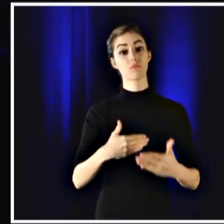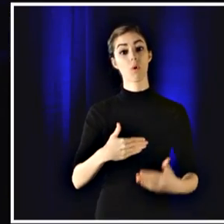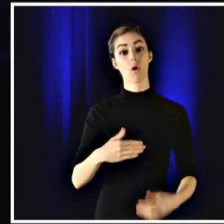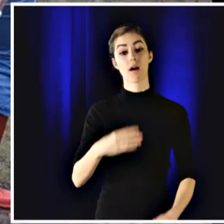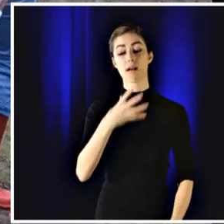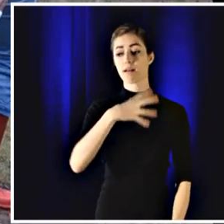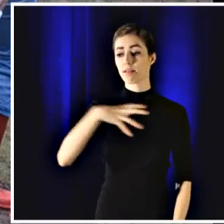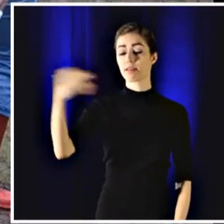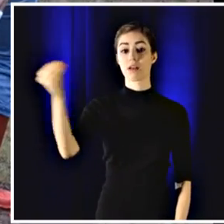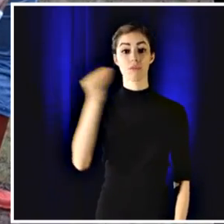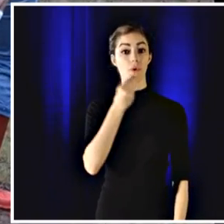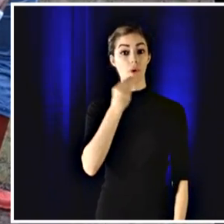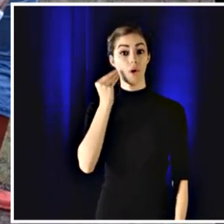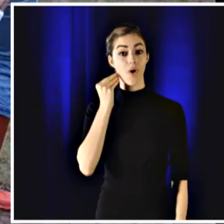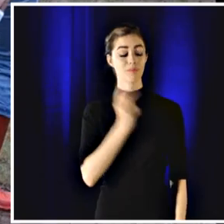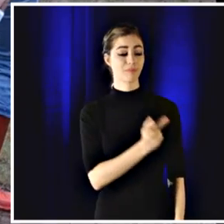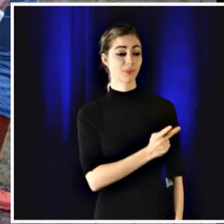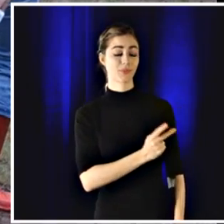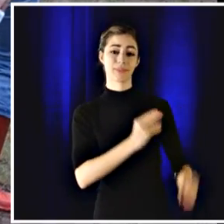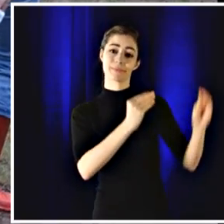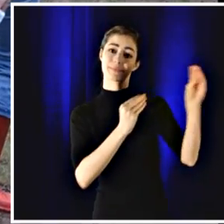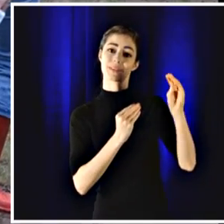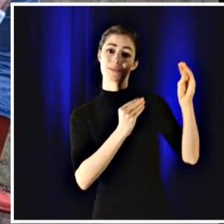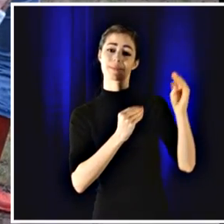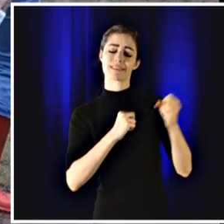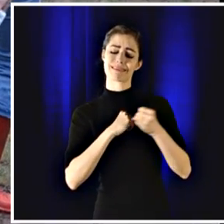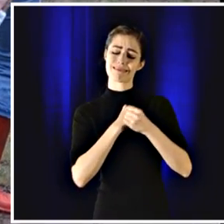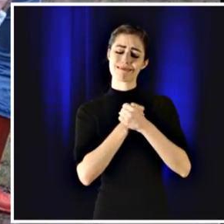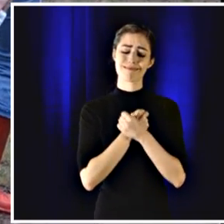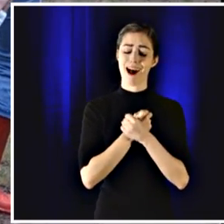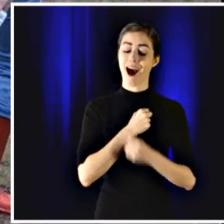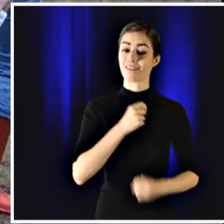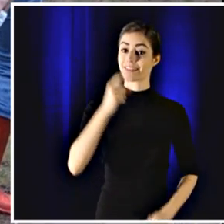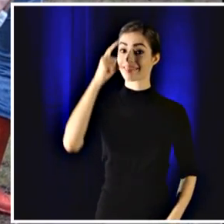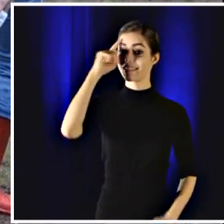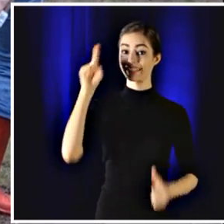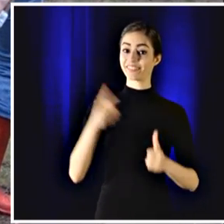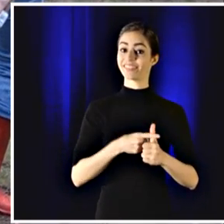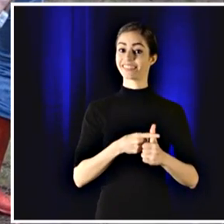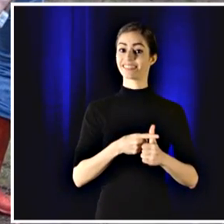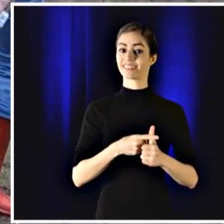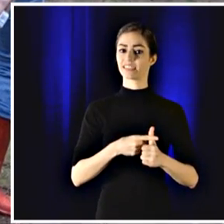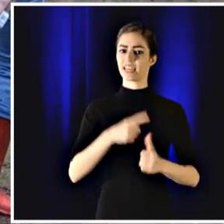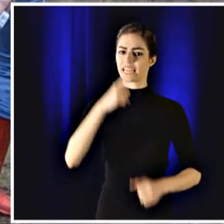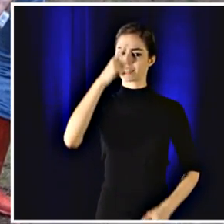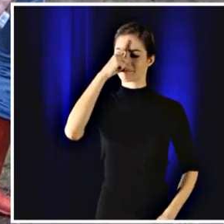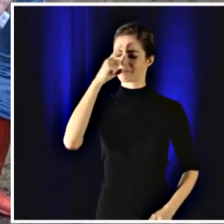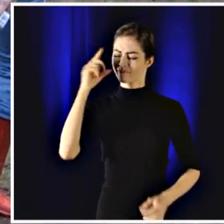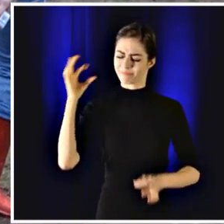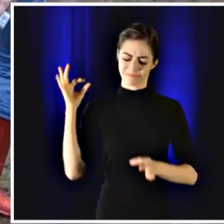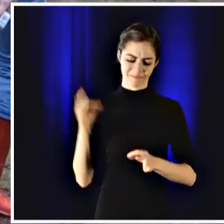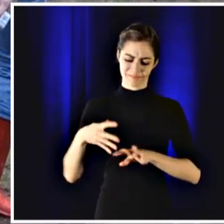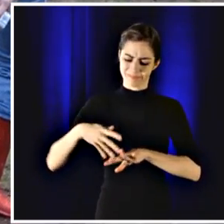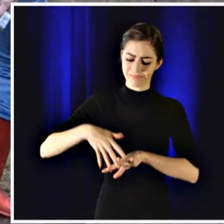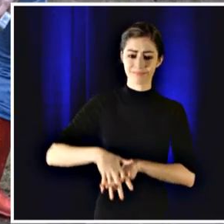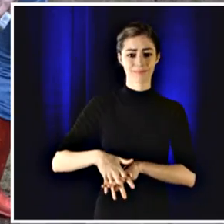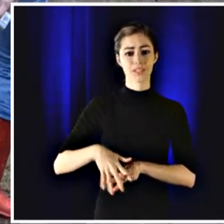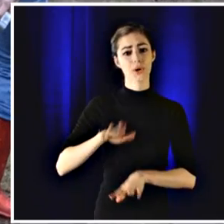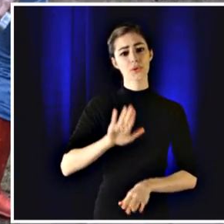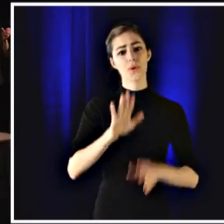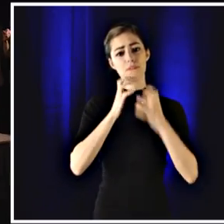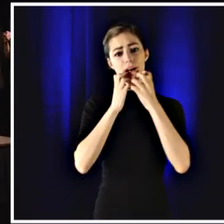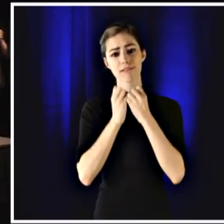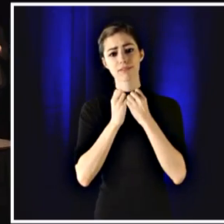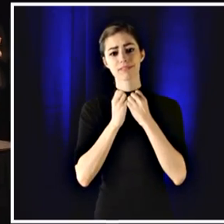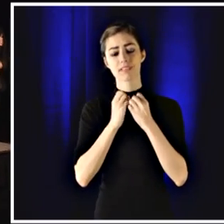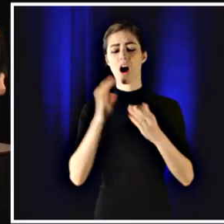and Dad taught me to love big and think first and fight hard for what you believe in. They